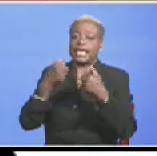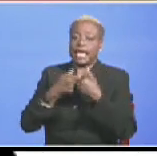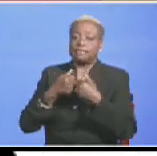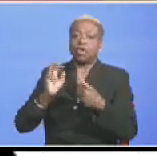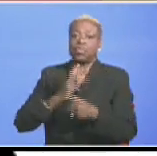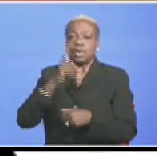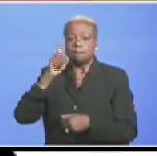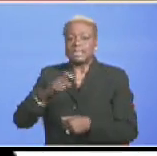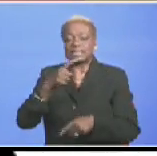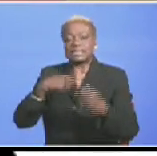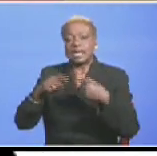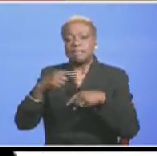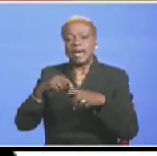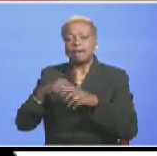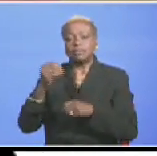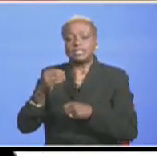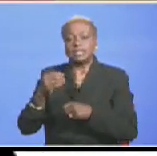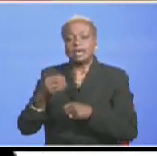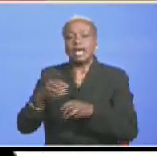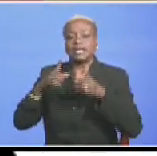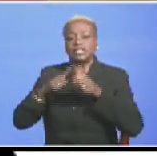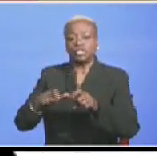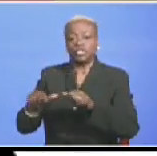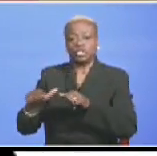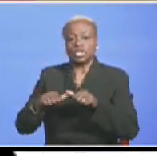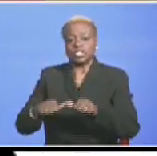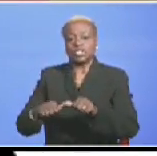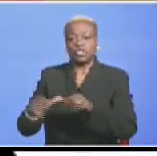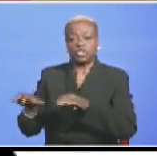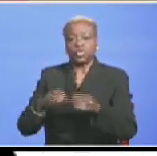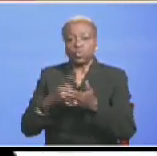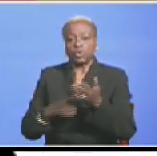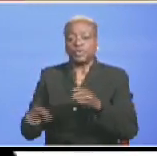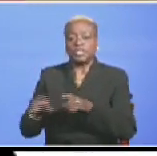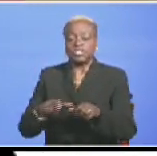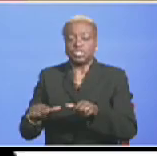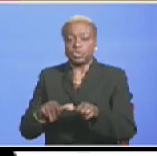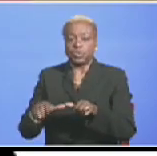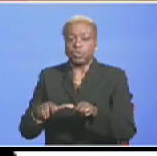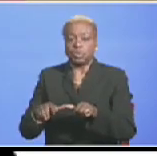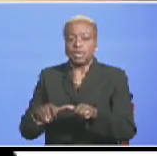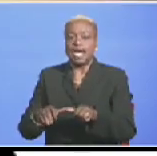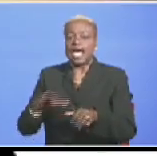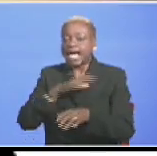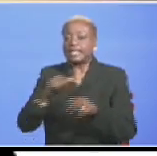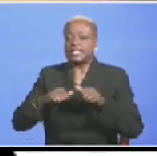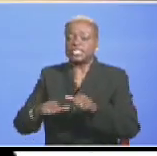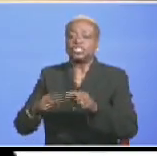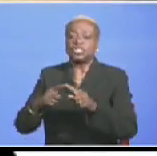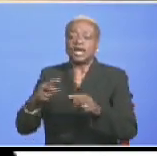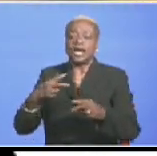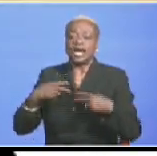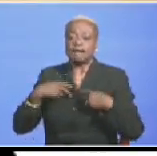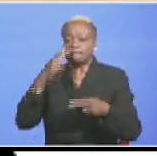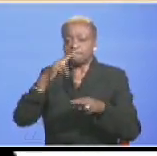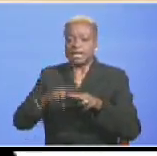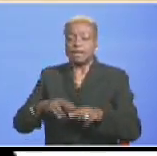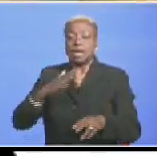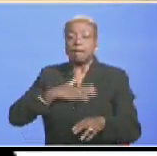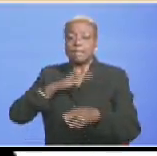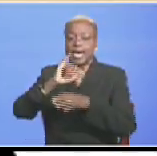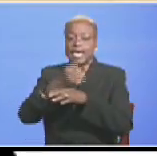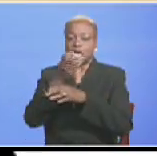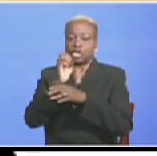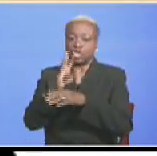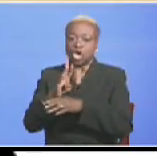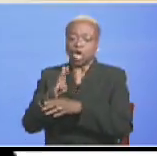got to come out and continue to do what we do, strong offensively, good defense, and just continue to have fun. My job as a captain, I know some